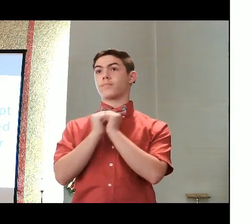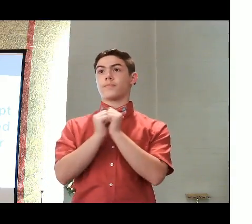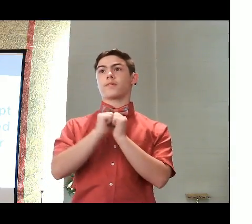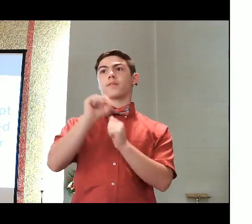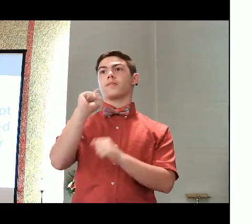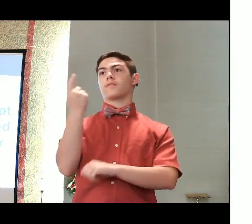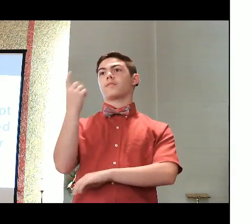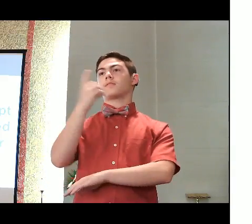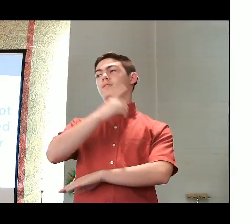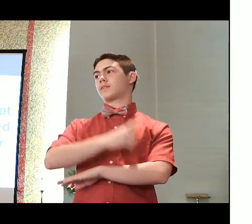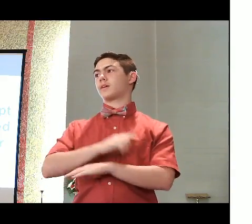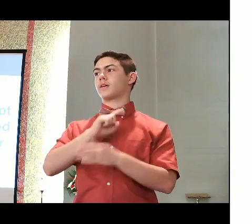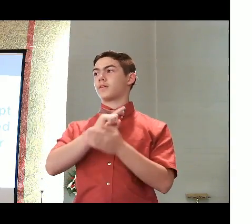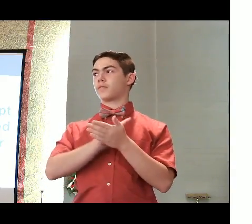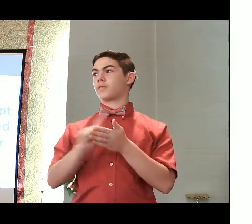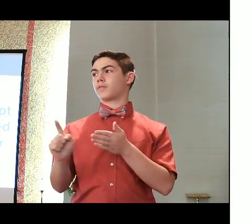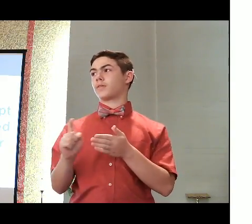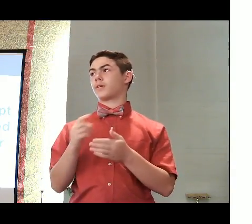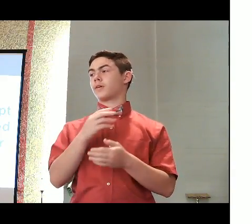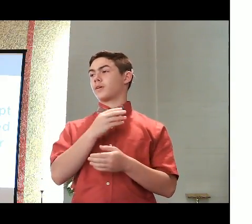know